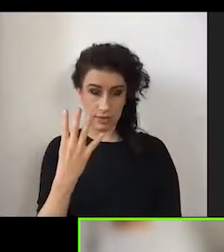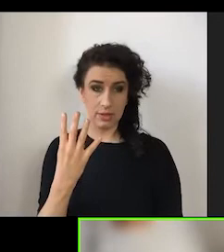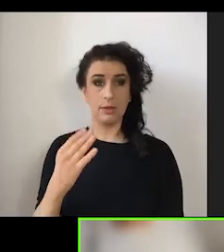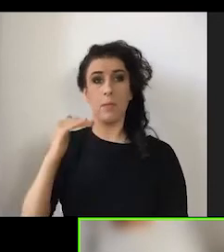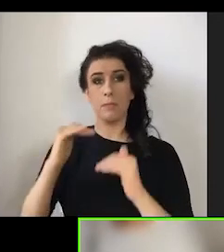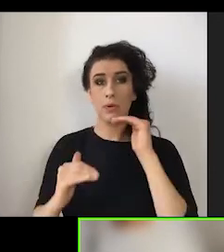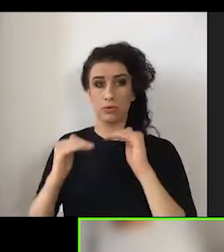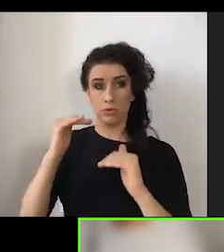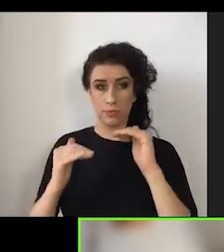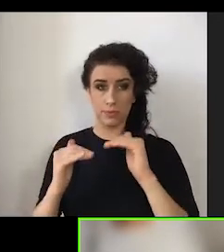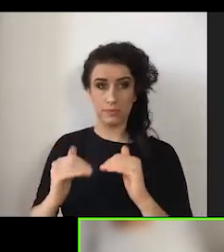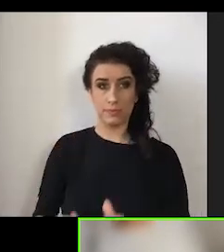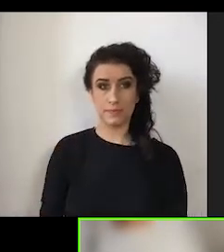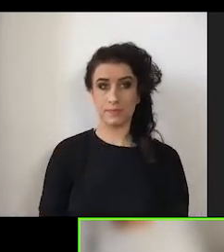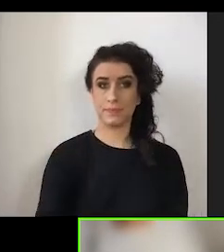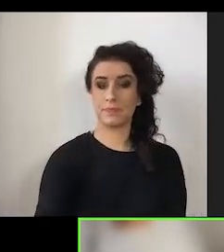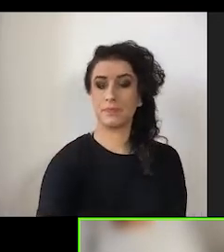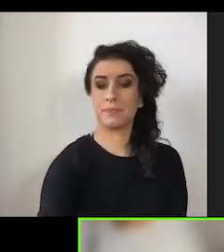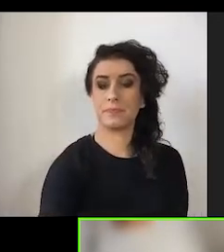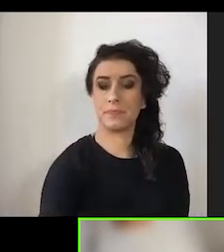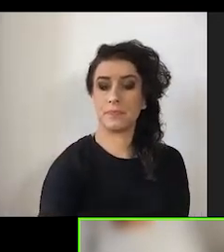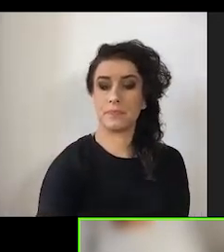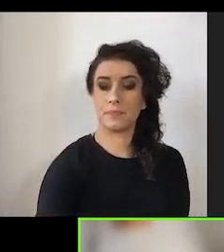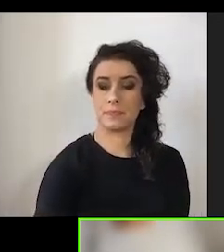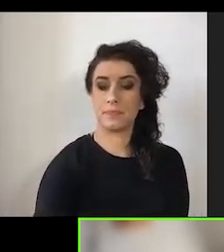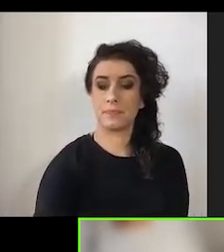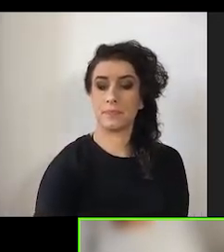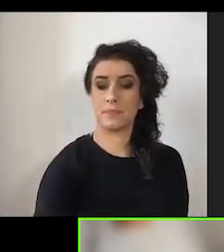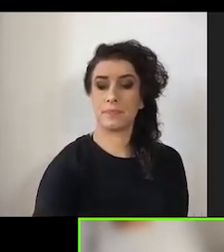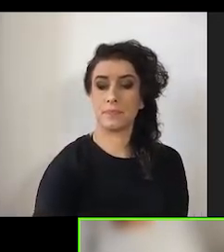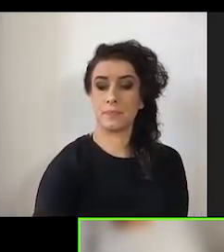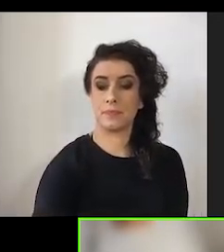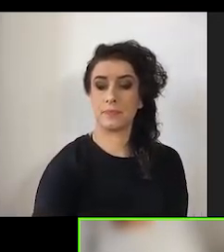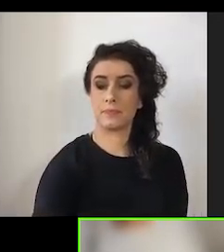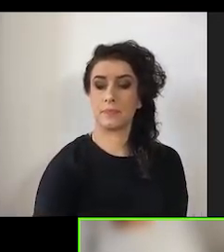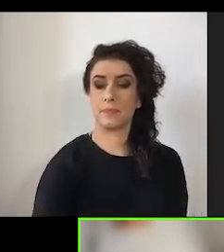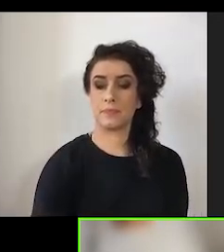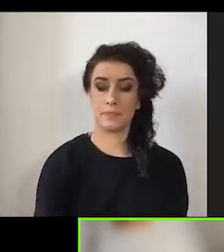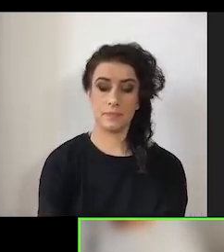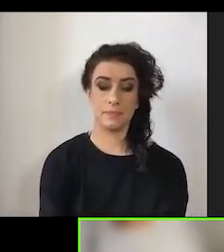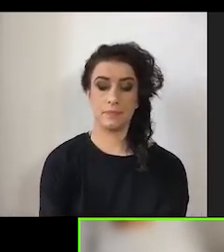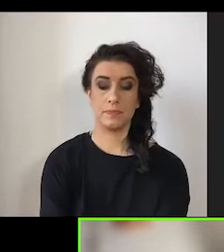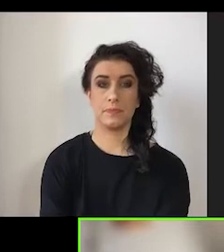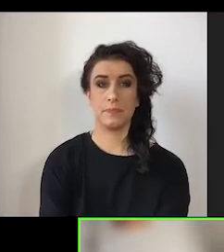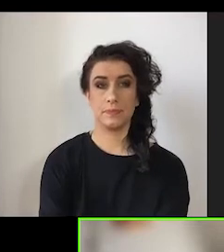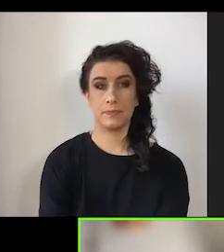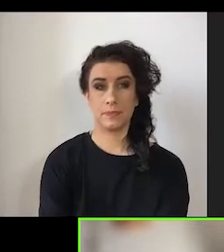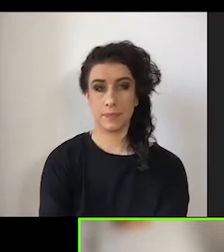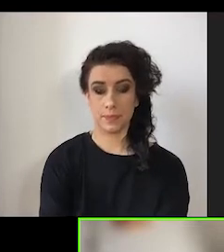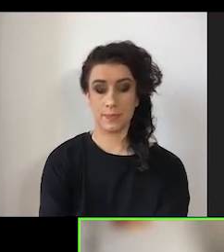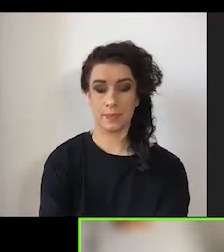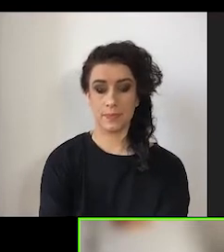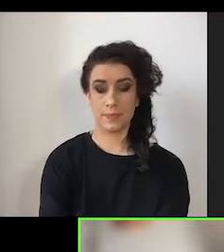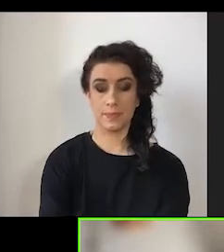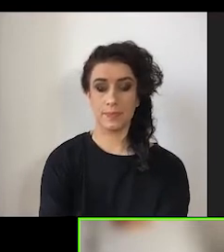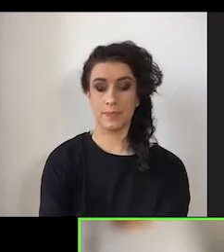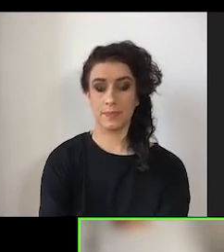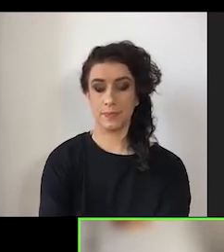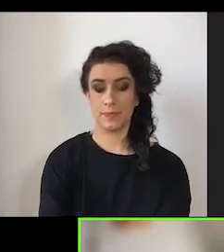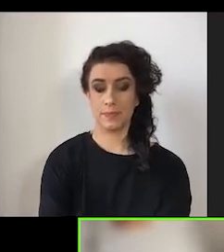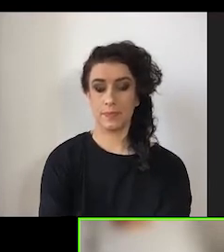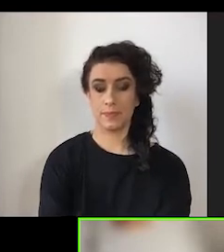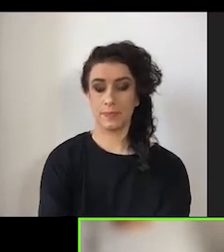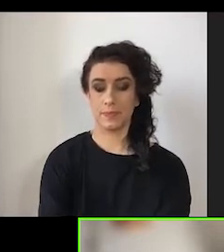basis. Sorry, it's like you have to know how is the population you're going to work